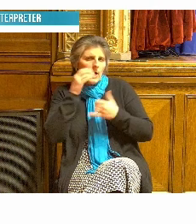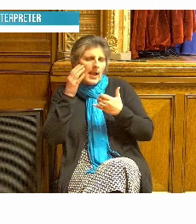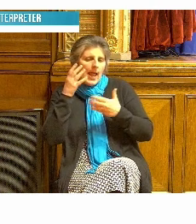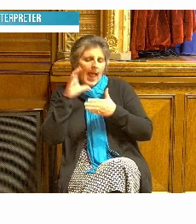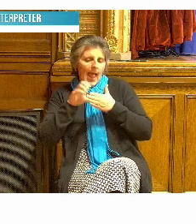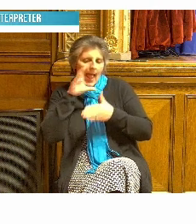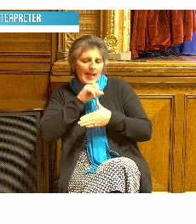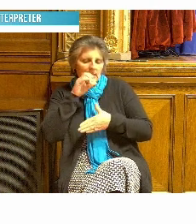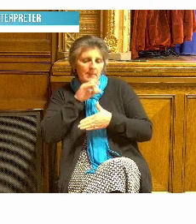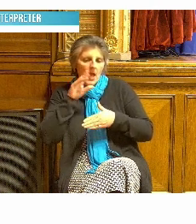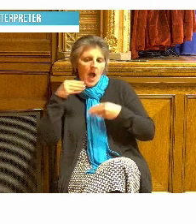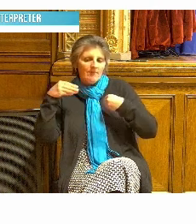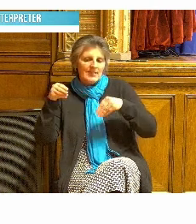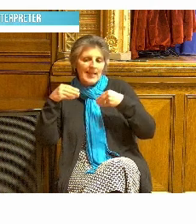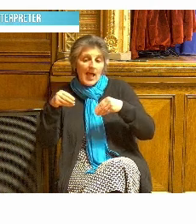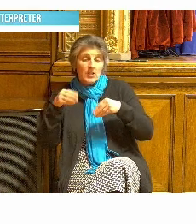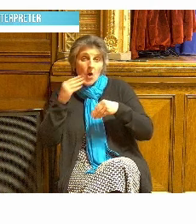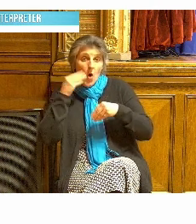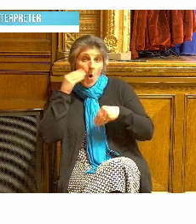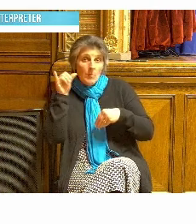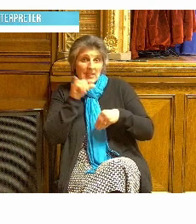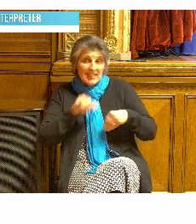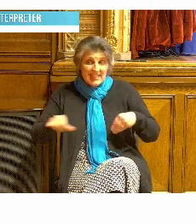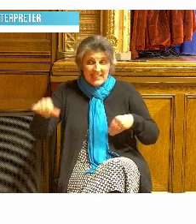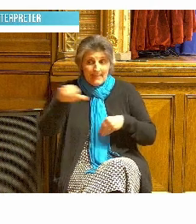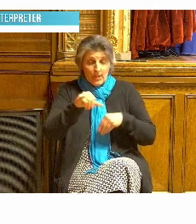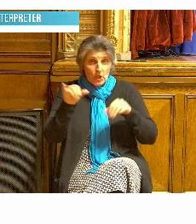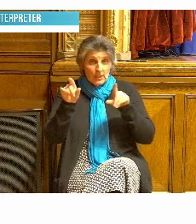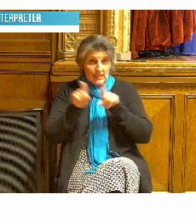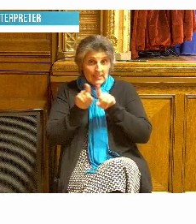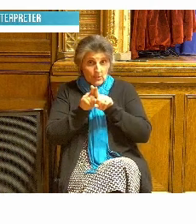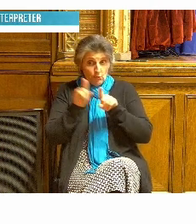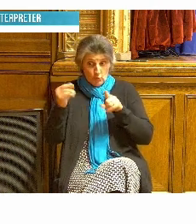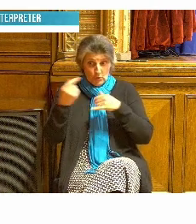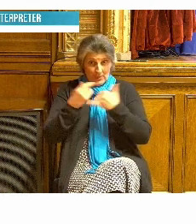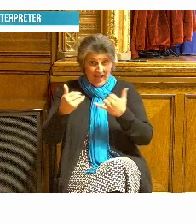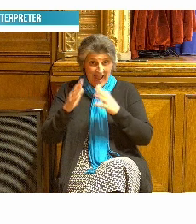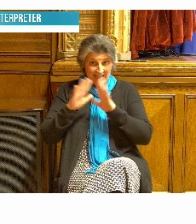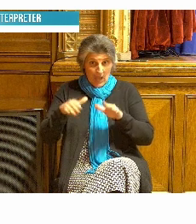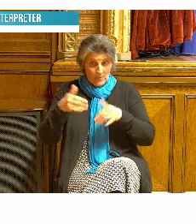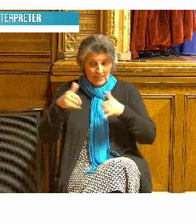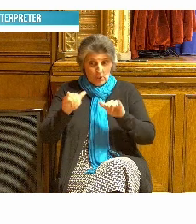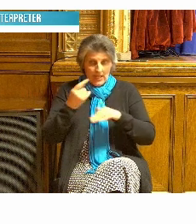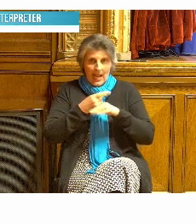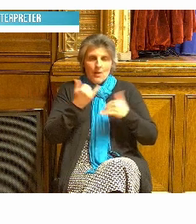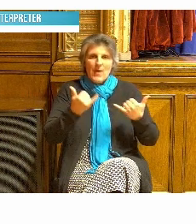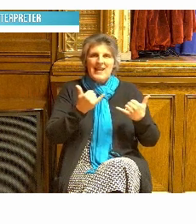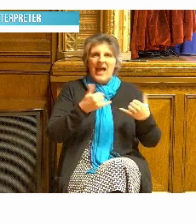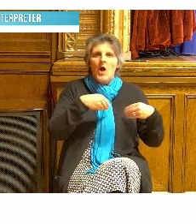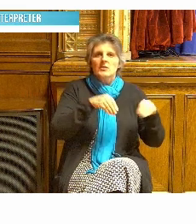sales data of homes the same size in that neighborhood still standing today, those homes are selling for